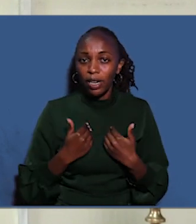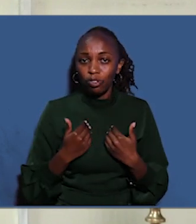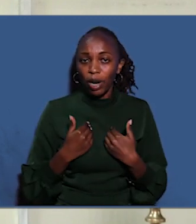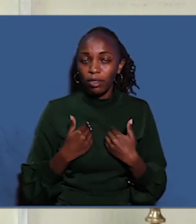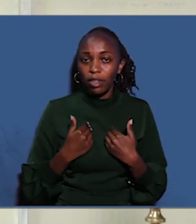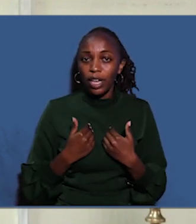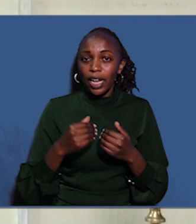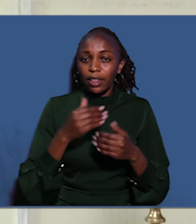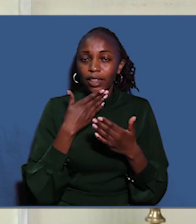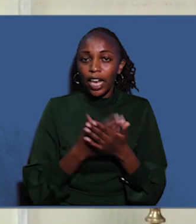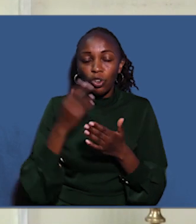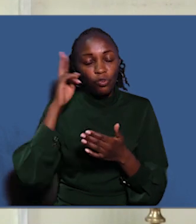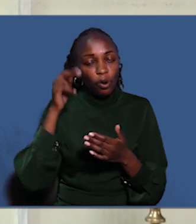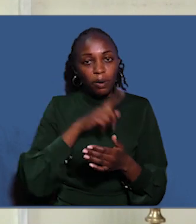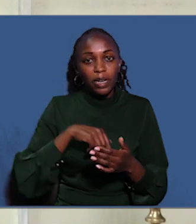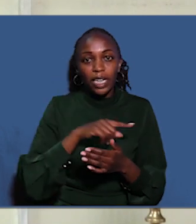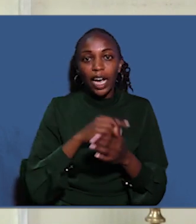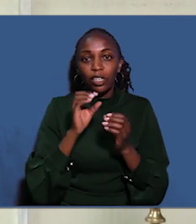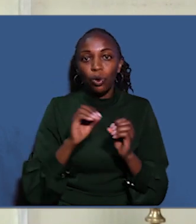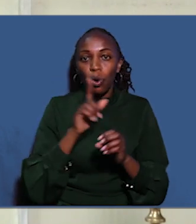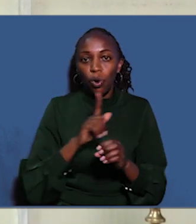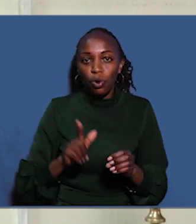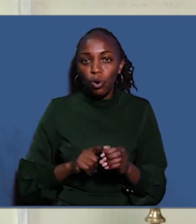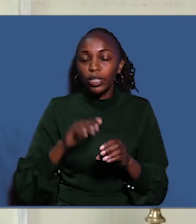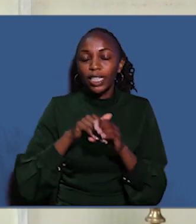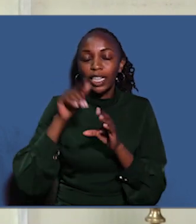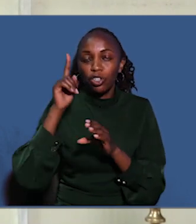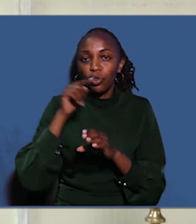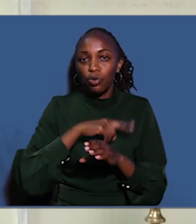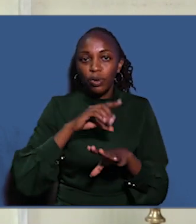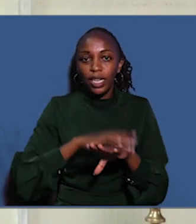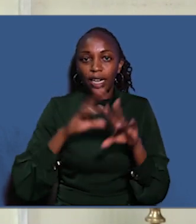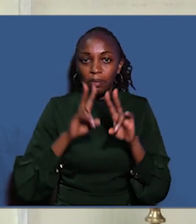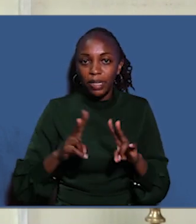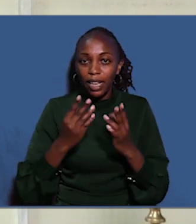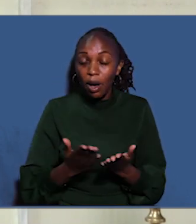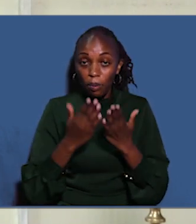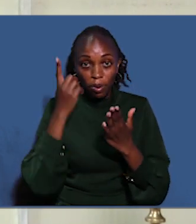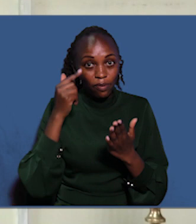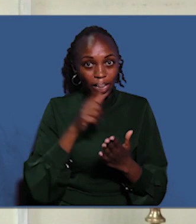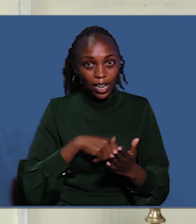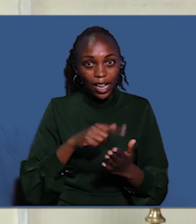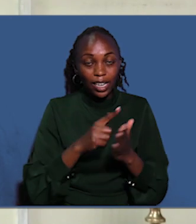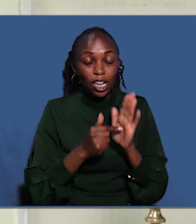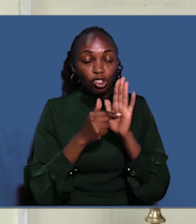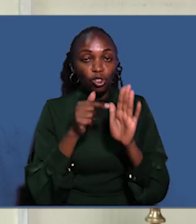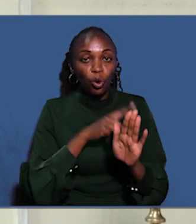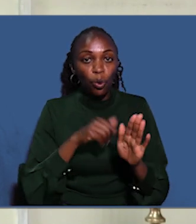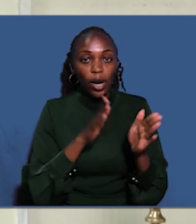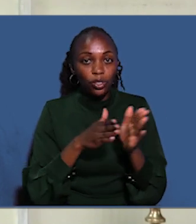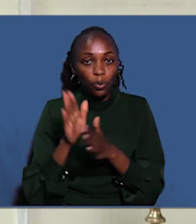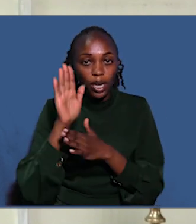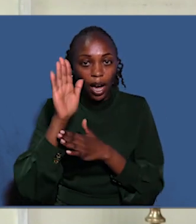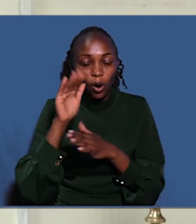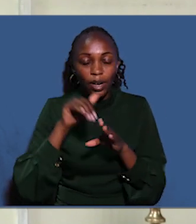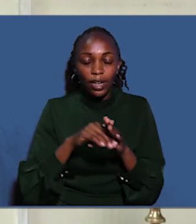for reminding us, Lord, that it's on you that we get this peace. Provide for us. Show us your way. In the name